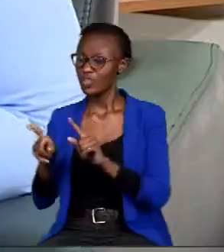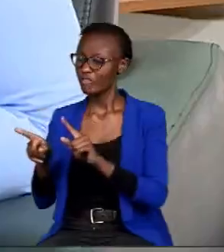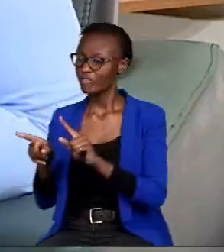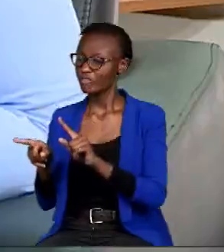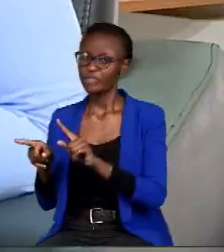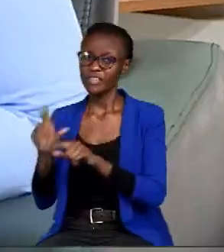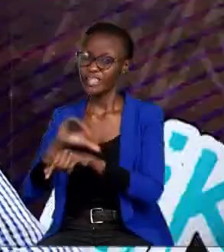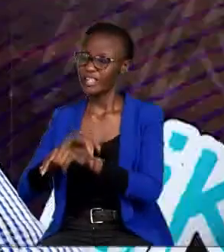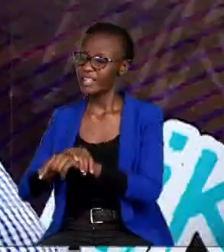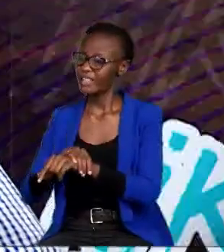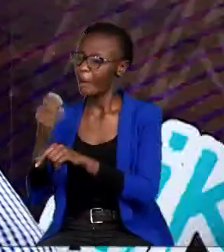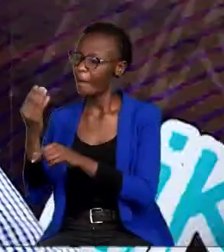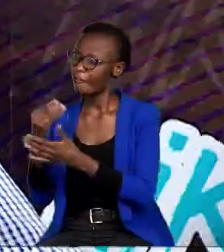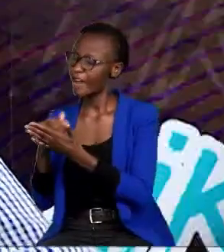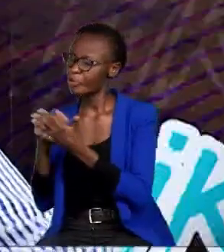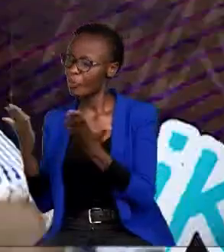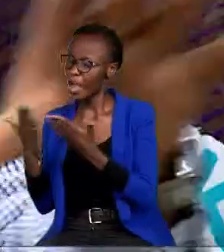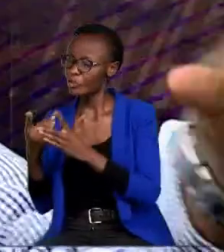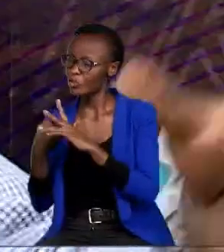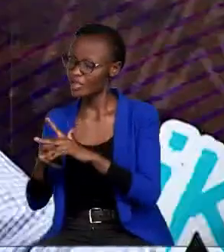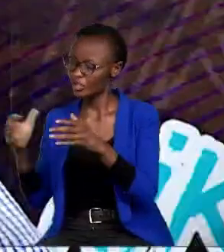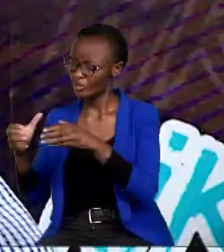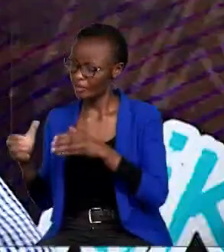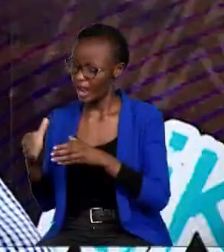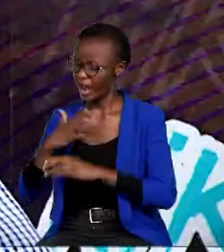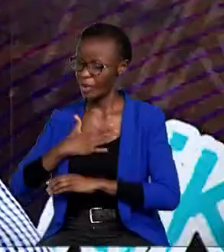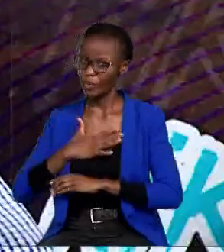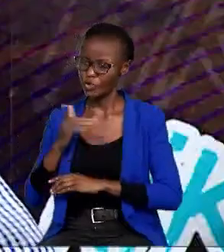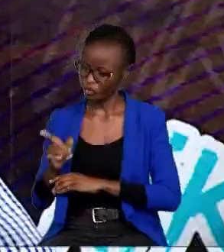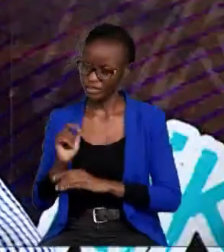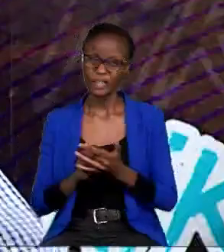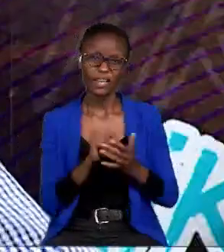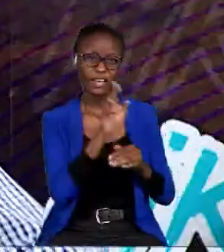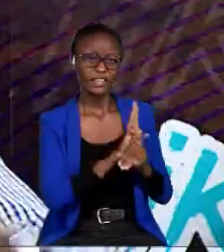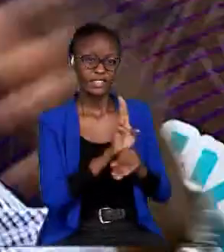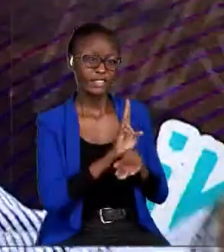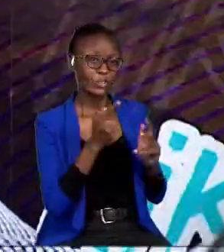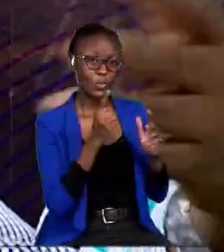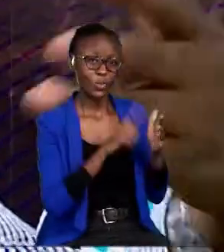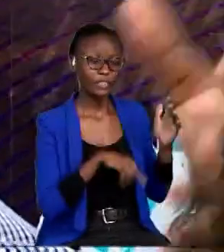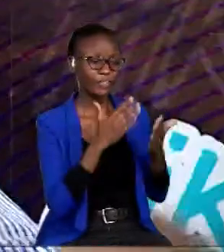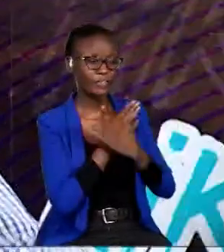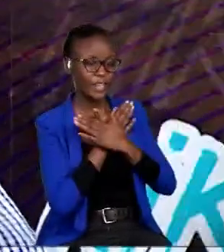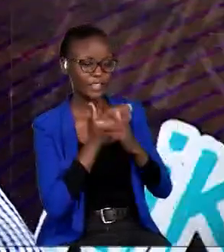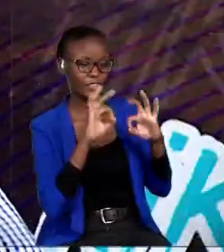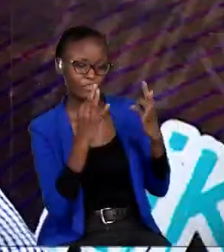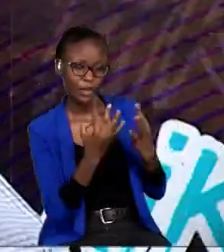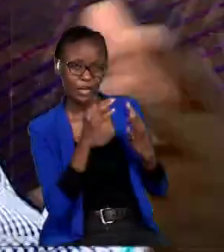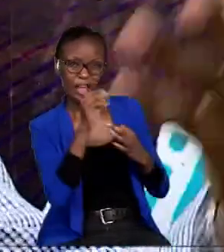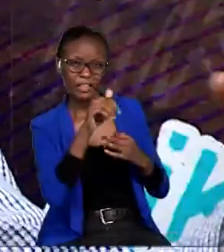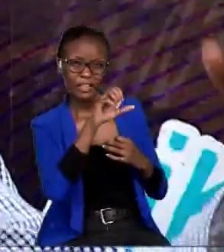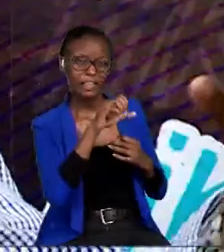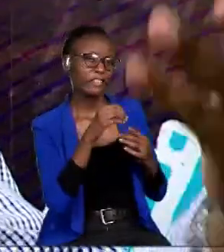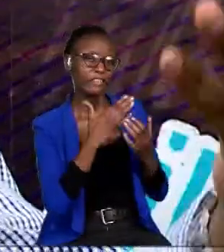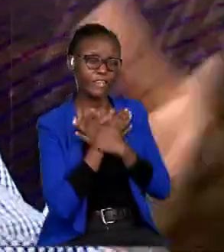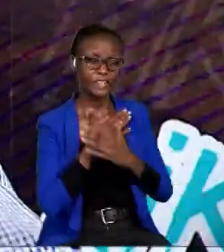start Sortika? Yeah, we started from just our circle, like friends, family, to